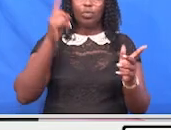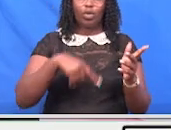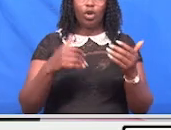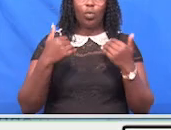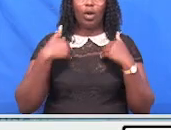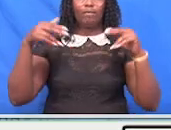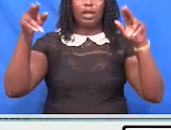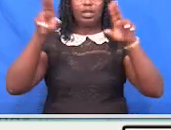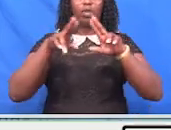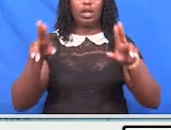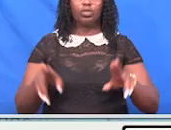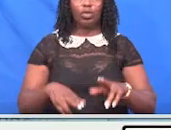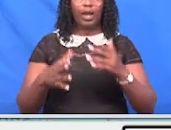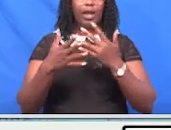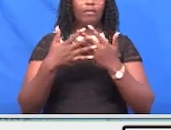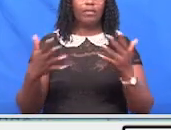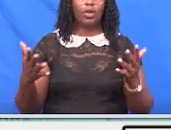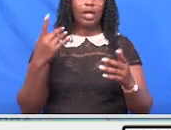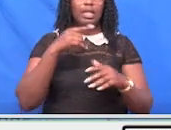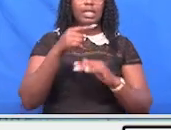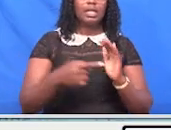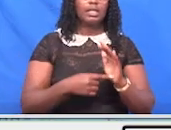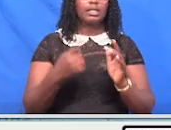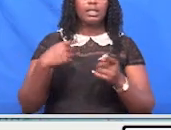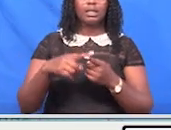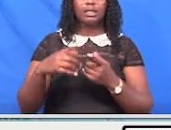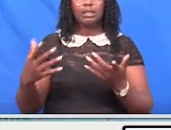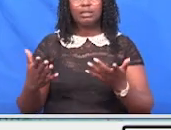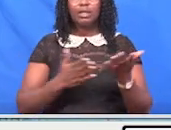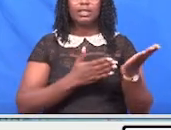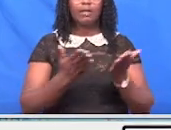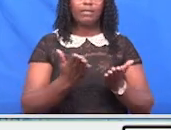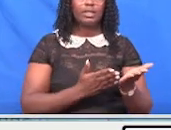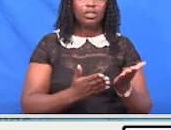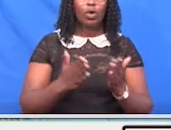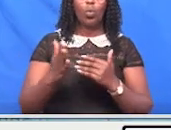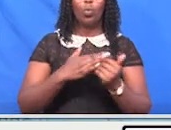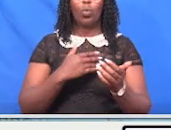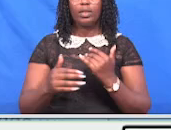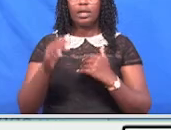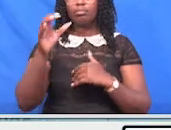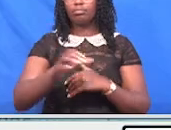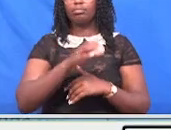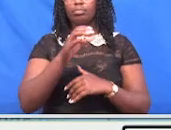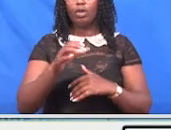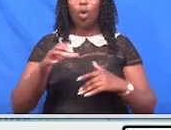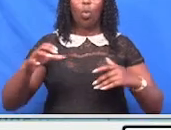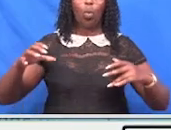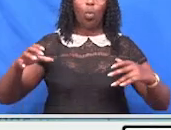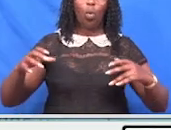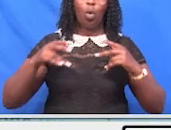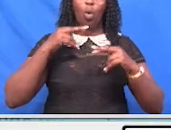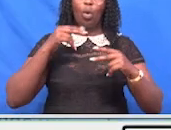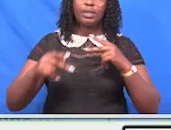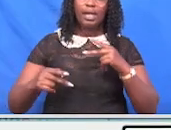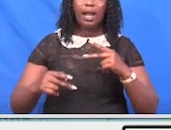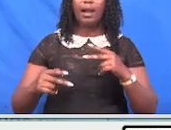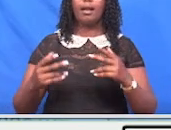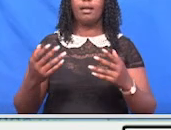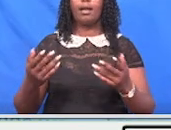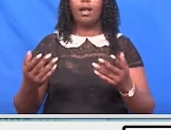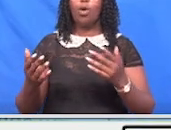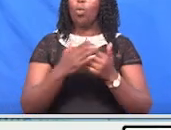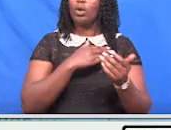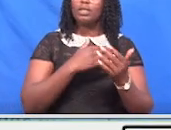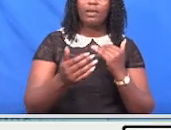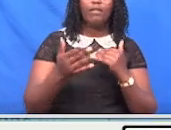those catering services, whether it's a bar, whether it's hotel accommodation, whatever you'd call it. So we classify